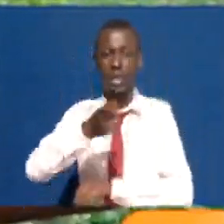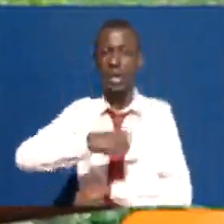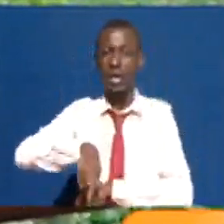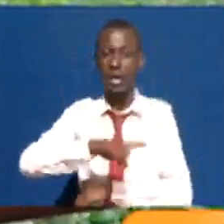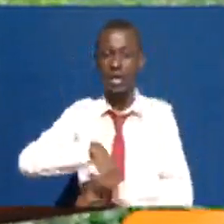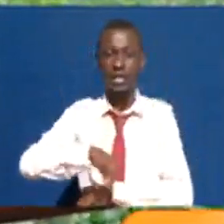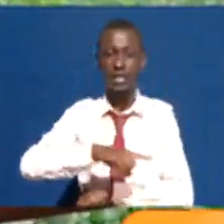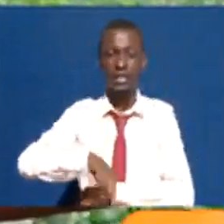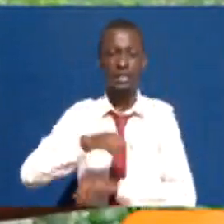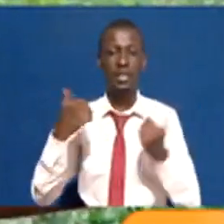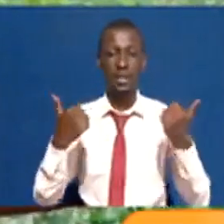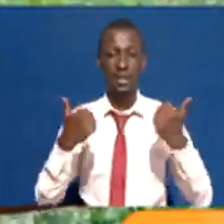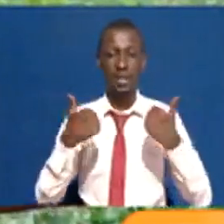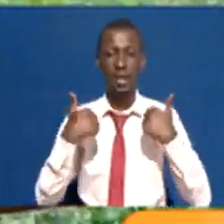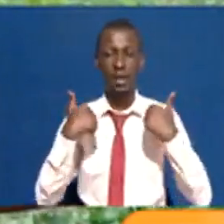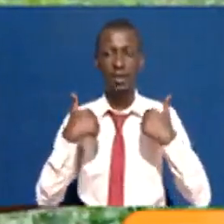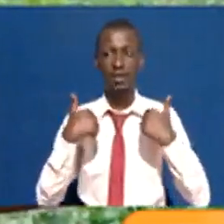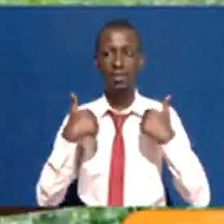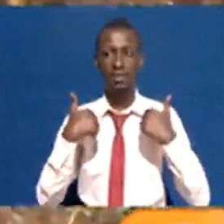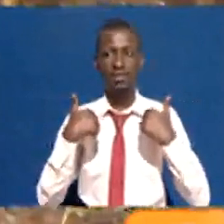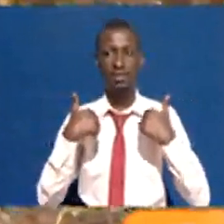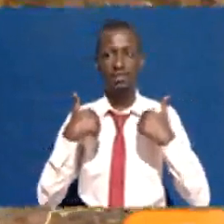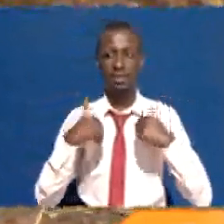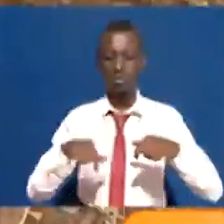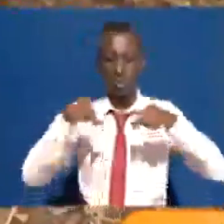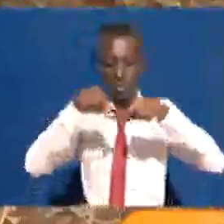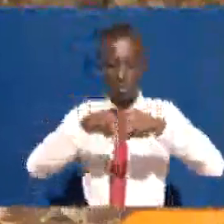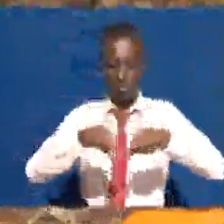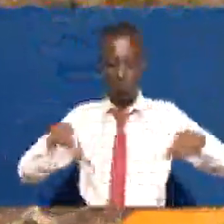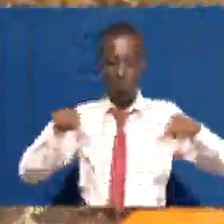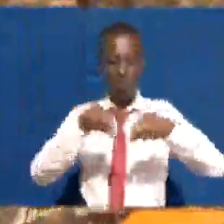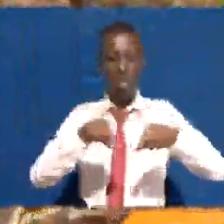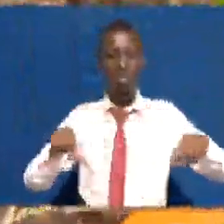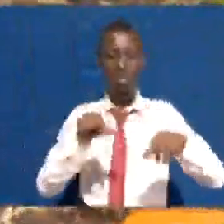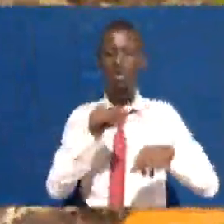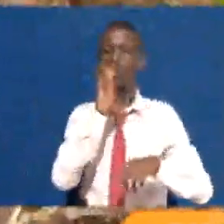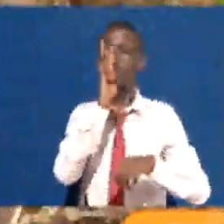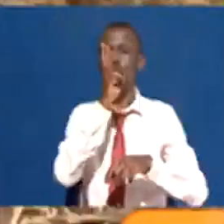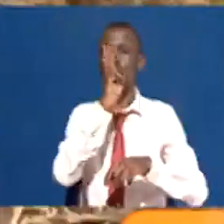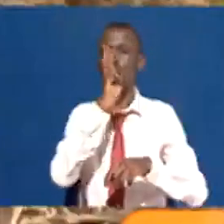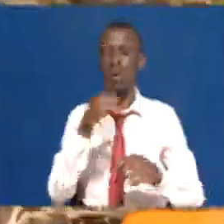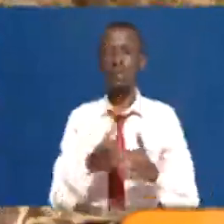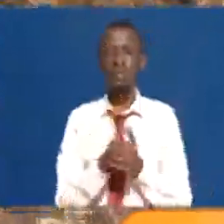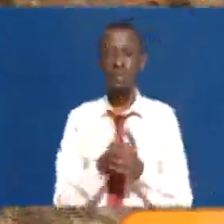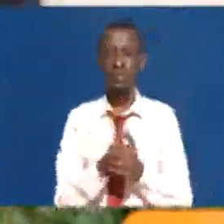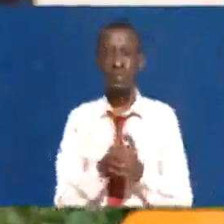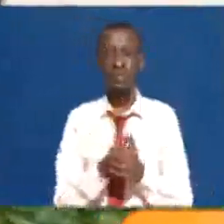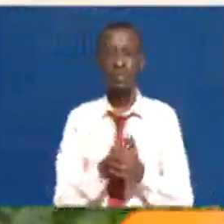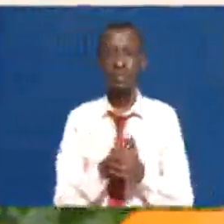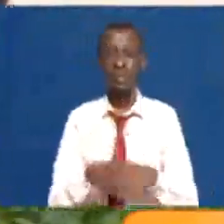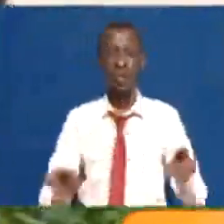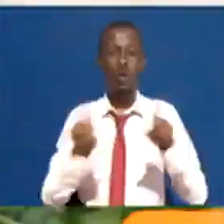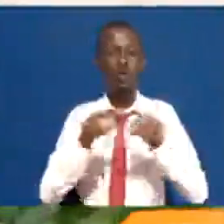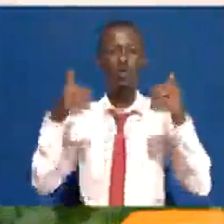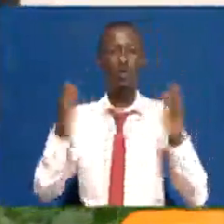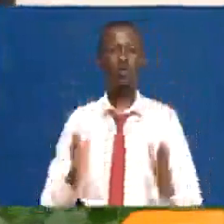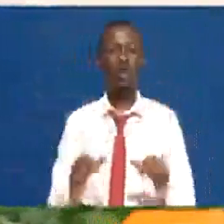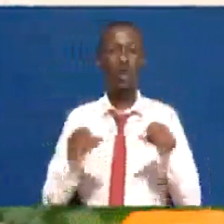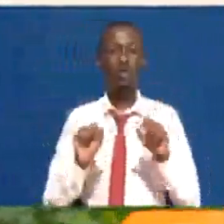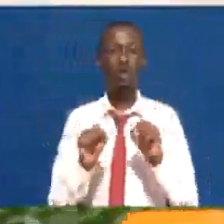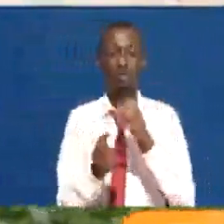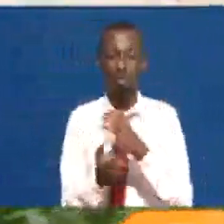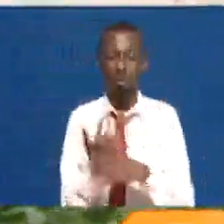na hizo kupanda kwa drips. In addition to their pastoral activities, the farmers can now produce